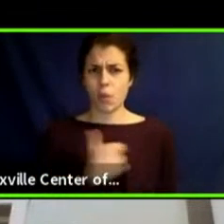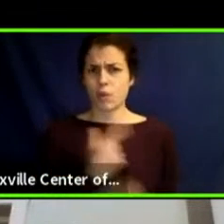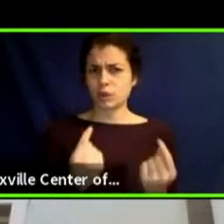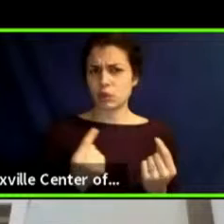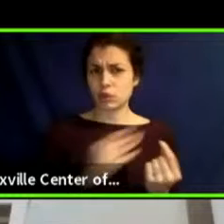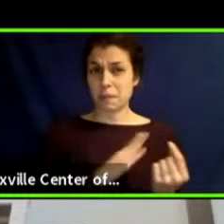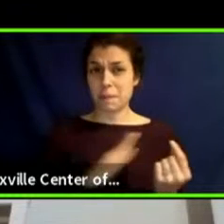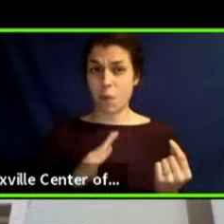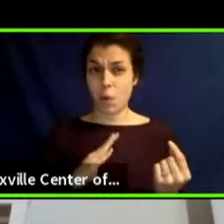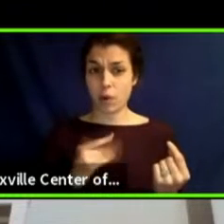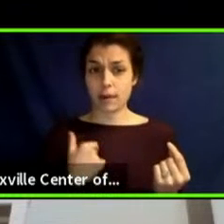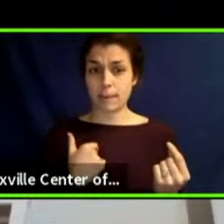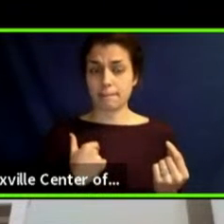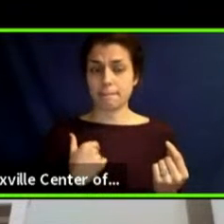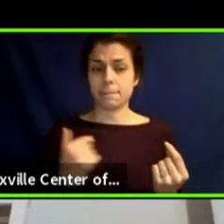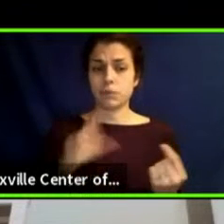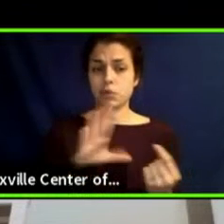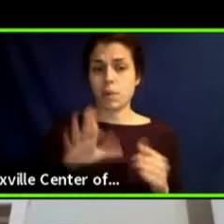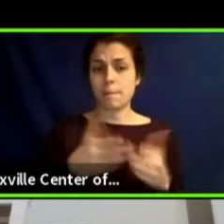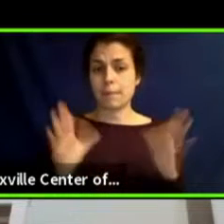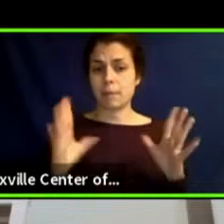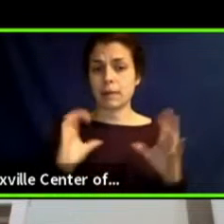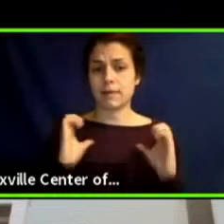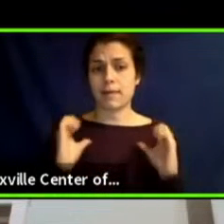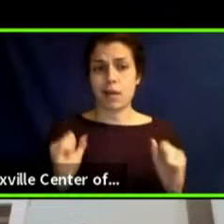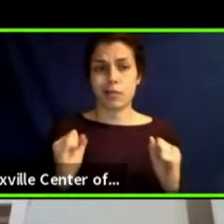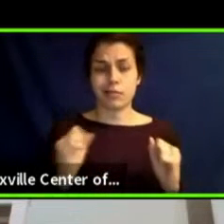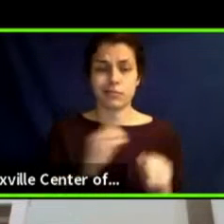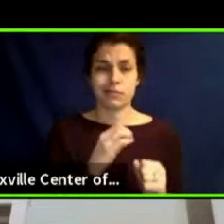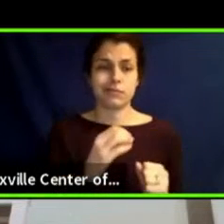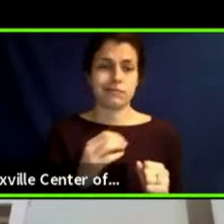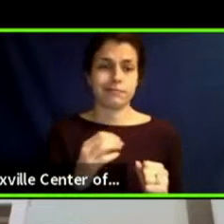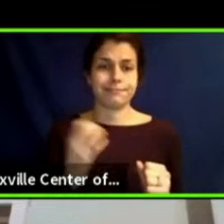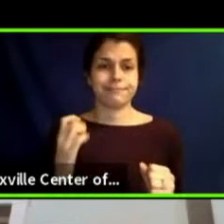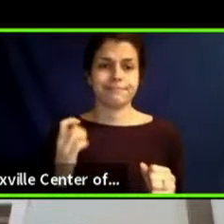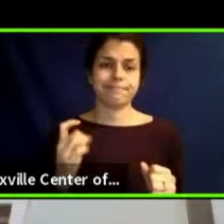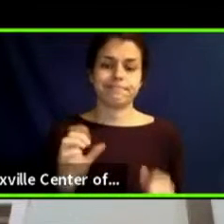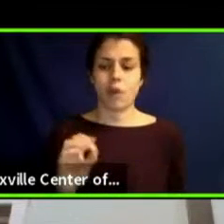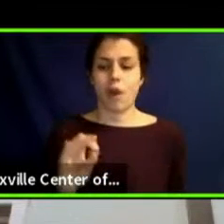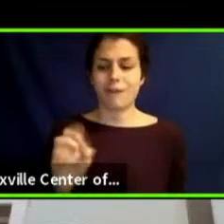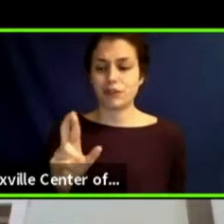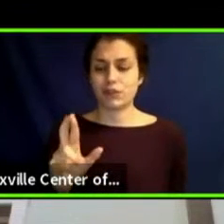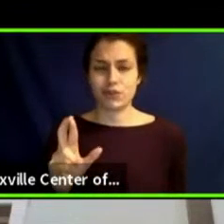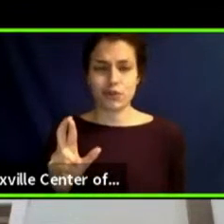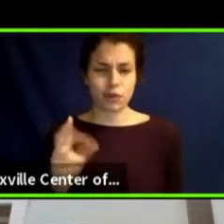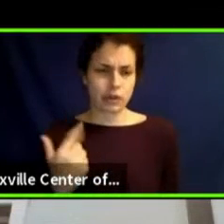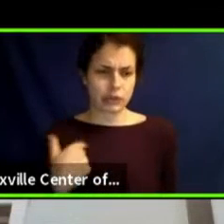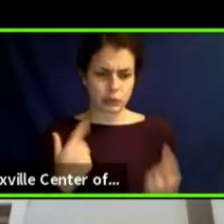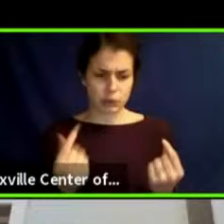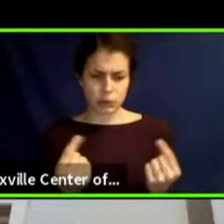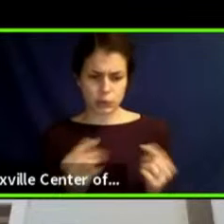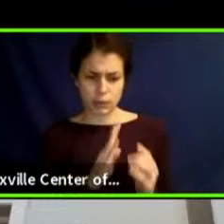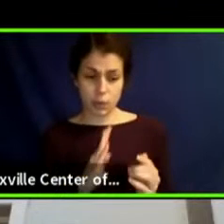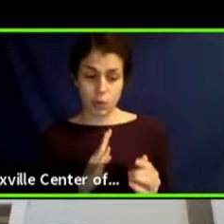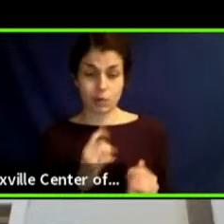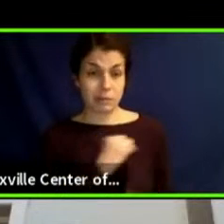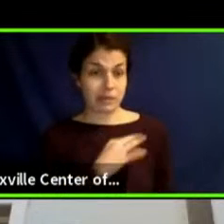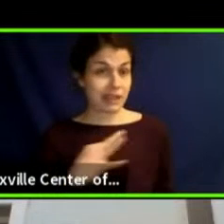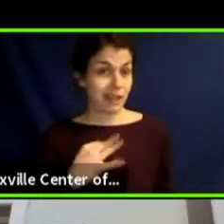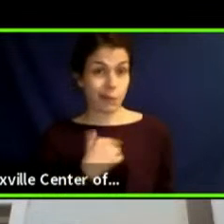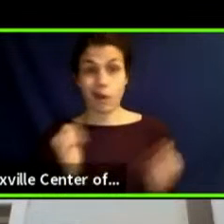your public health officer for us to do as a board, and had lengthy debates with my staff about